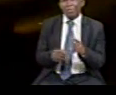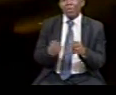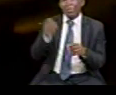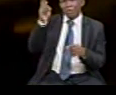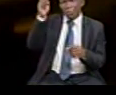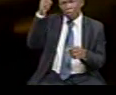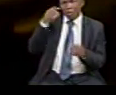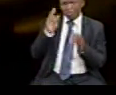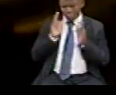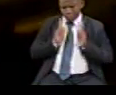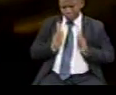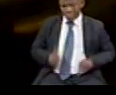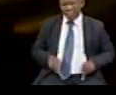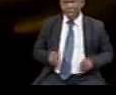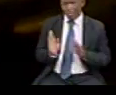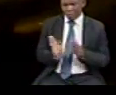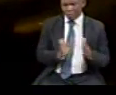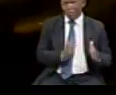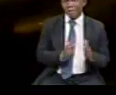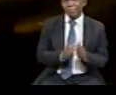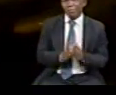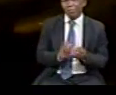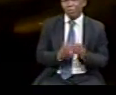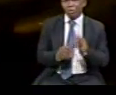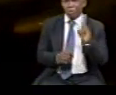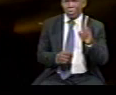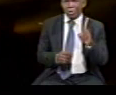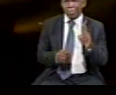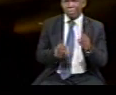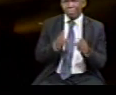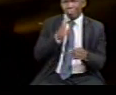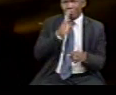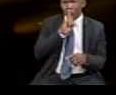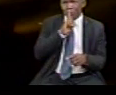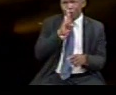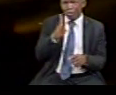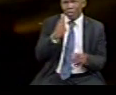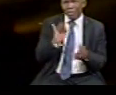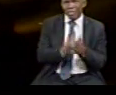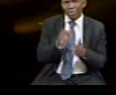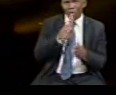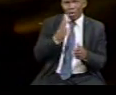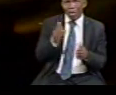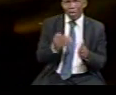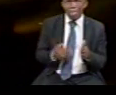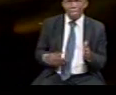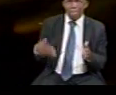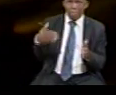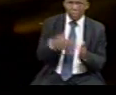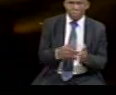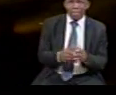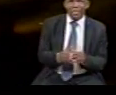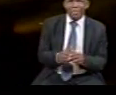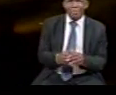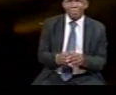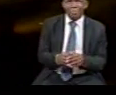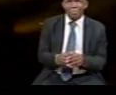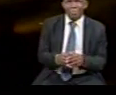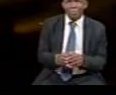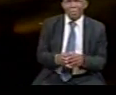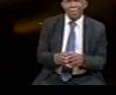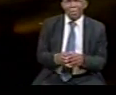does it mean? So, personally prepared, number one, make sure you are born again. Number two, make sure you are living righteous before the